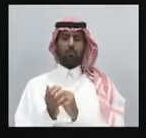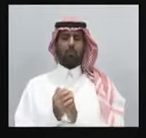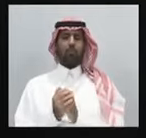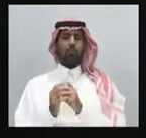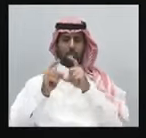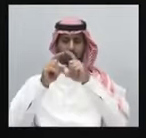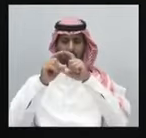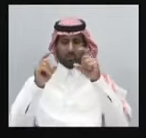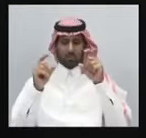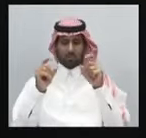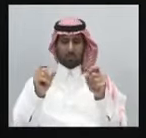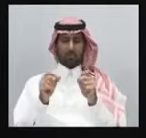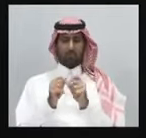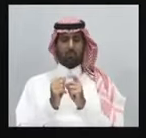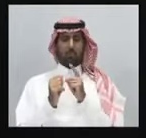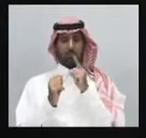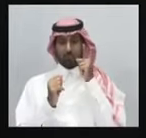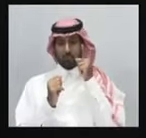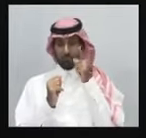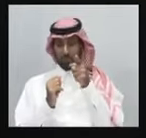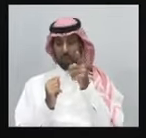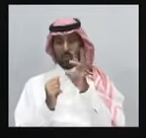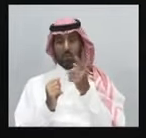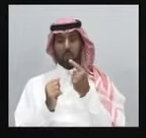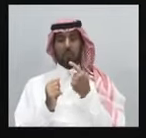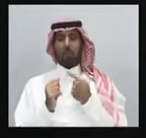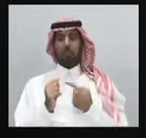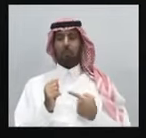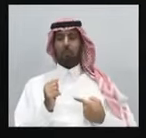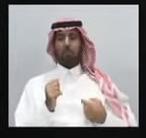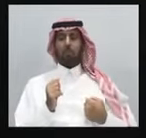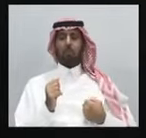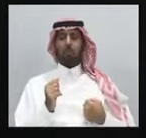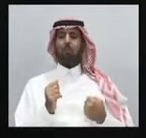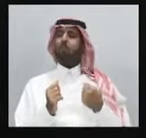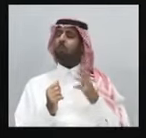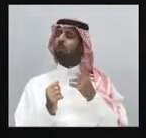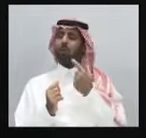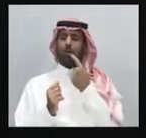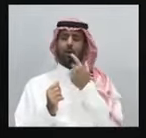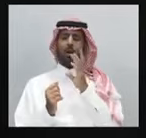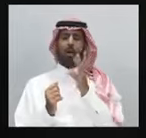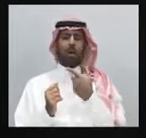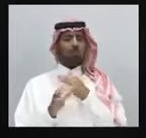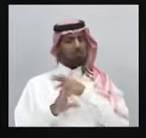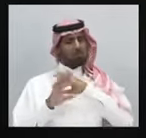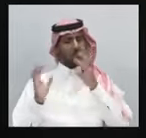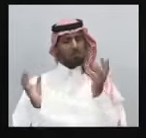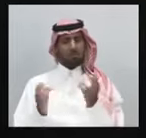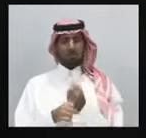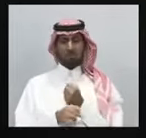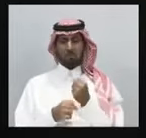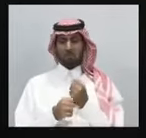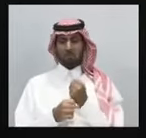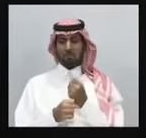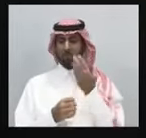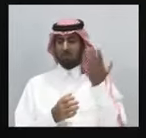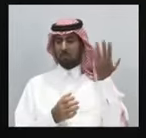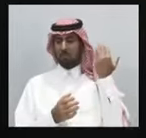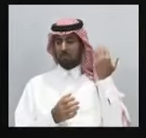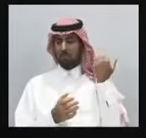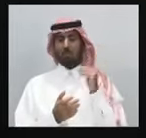that we've got in here, your details, your education, qualifications, your